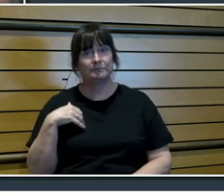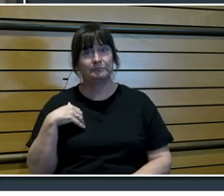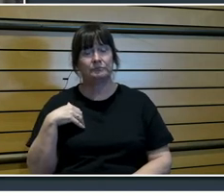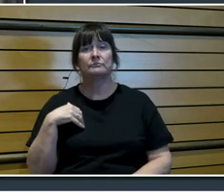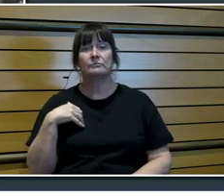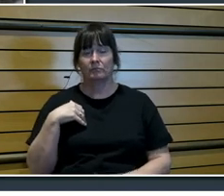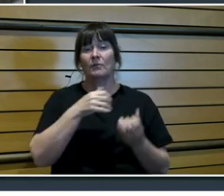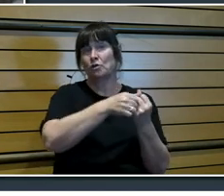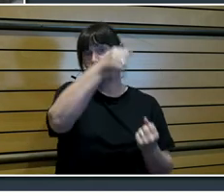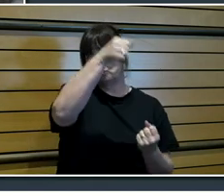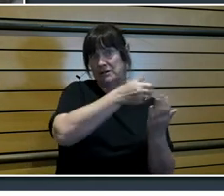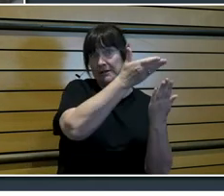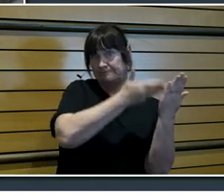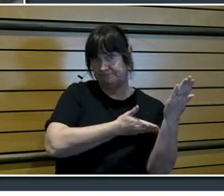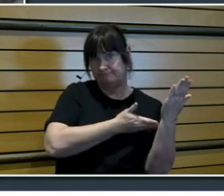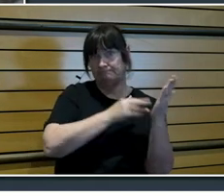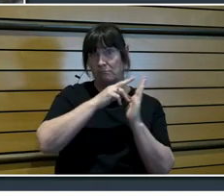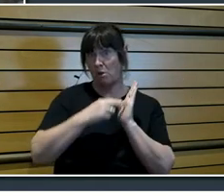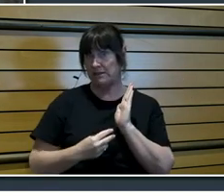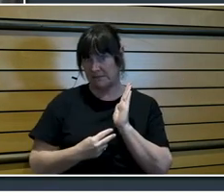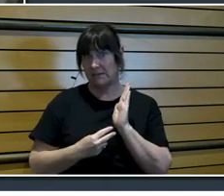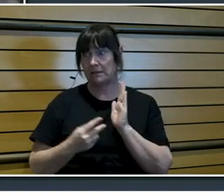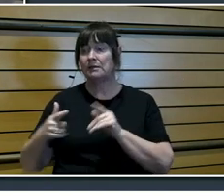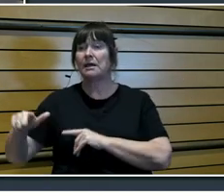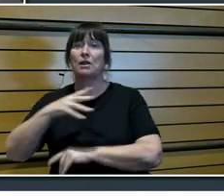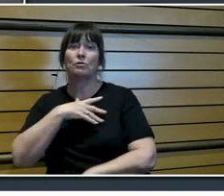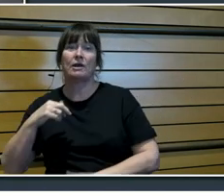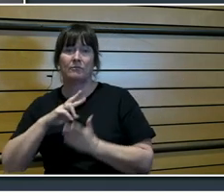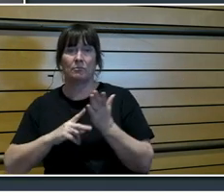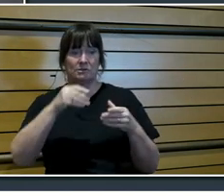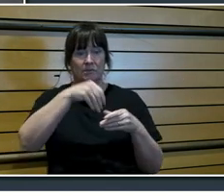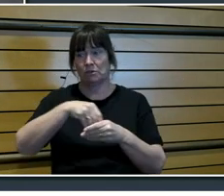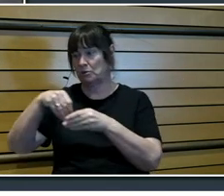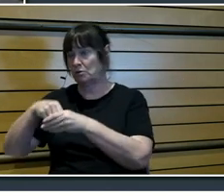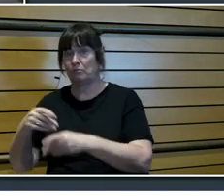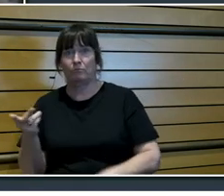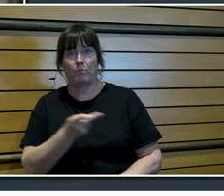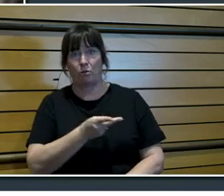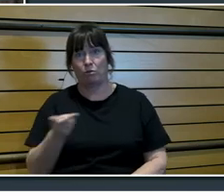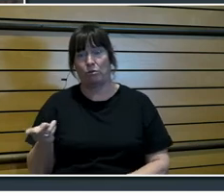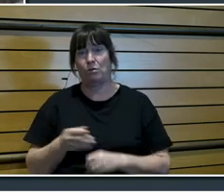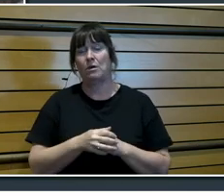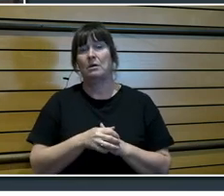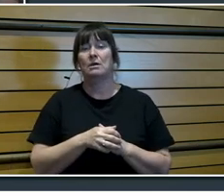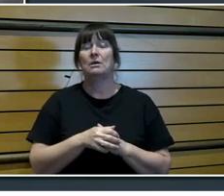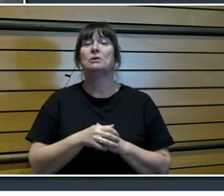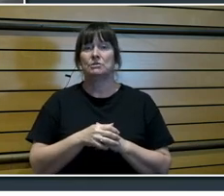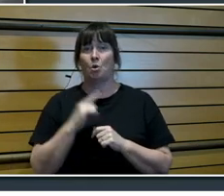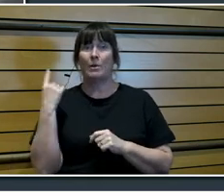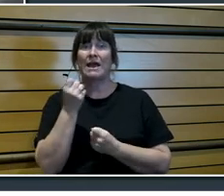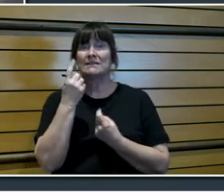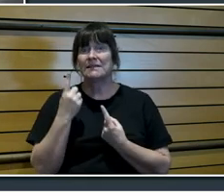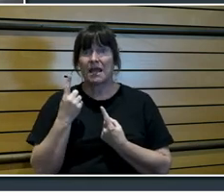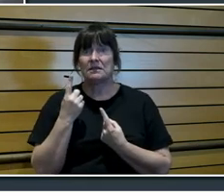Te Tiriti o Waitangi policy and local government policy. So we